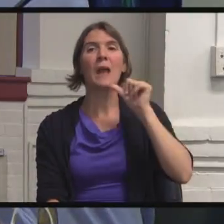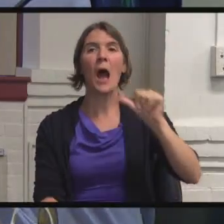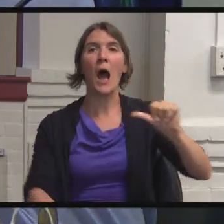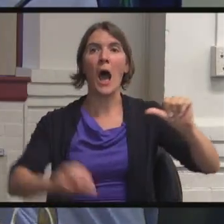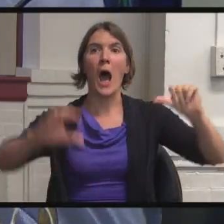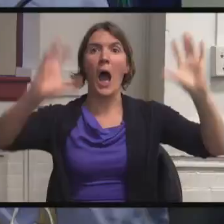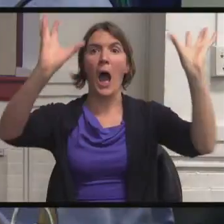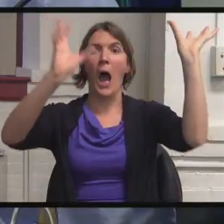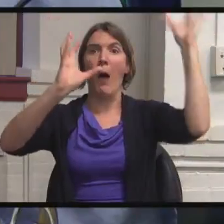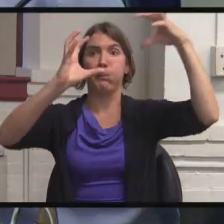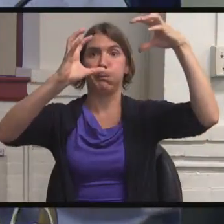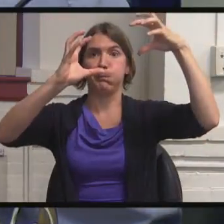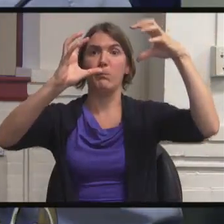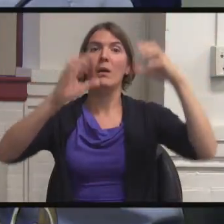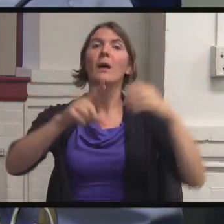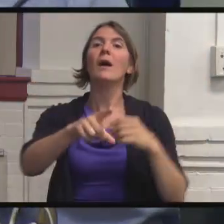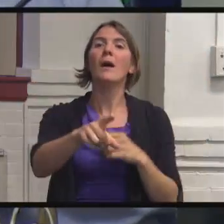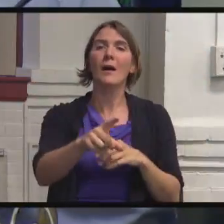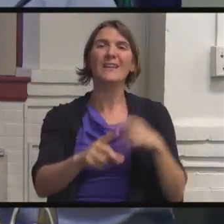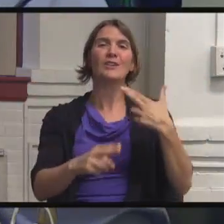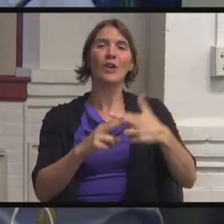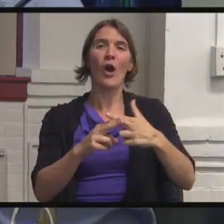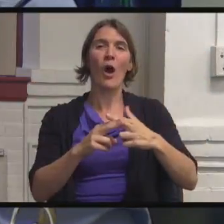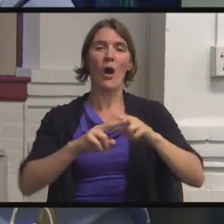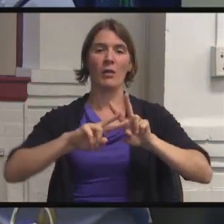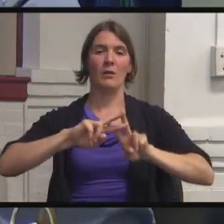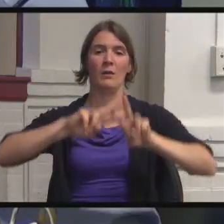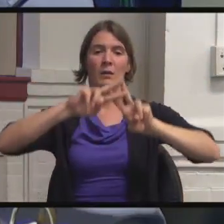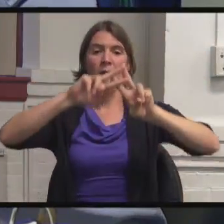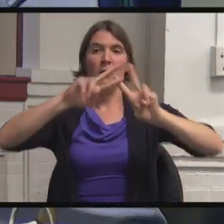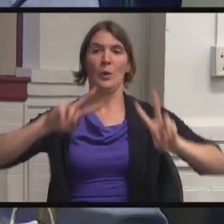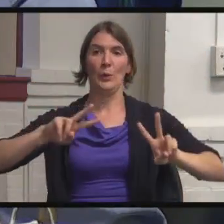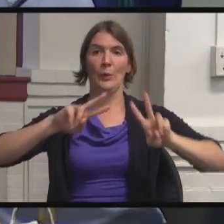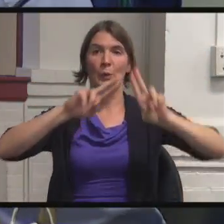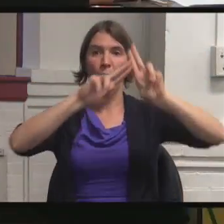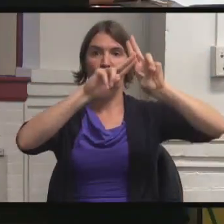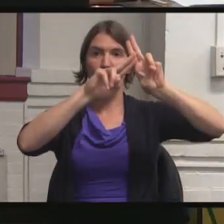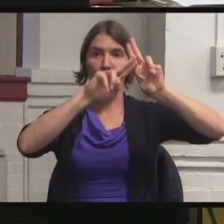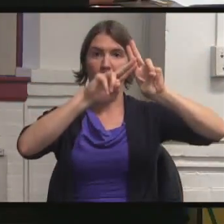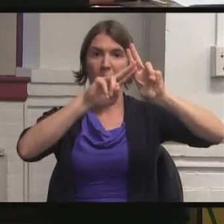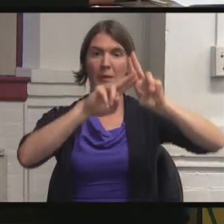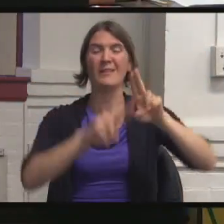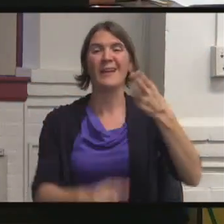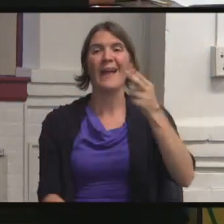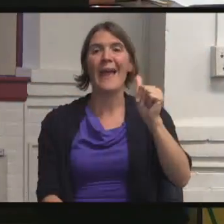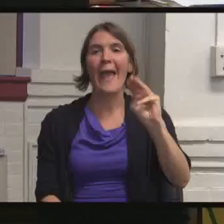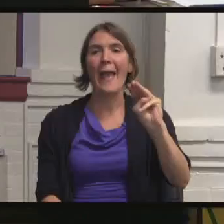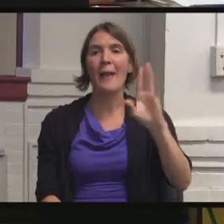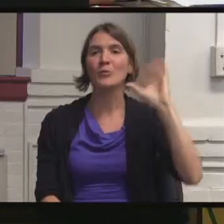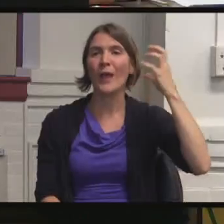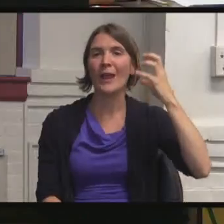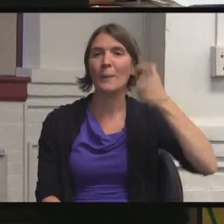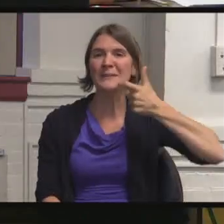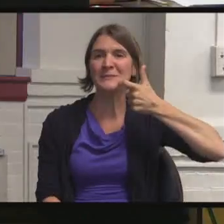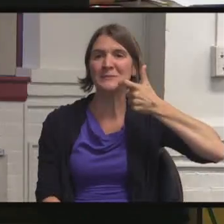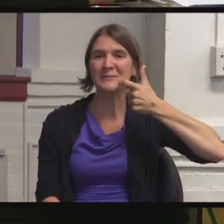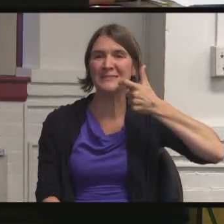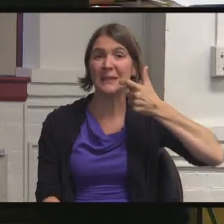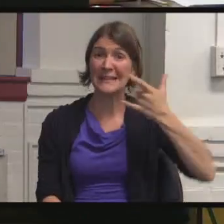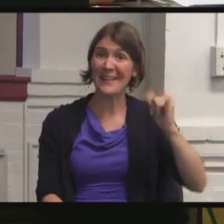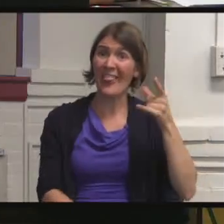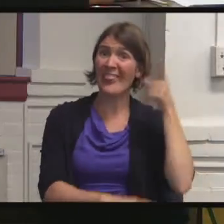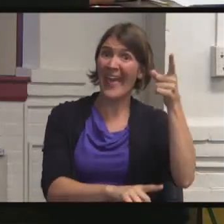bulbous thing on the top. It's a lattice. It's a lattice work that tapers. Right. It's a ham radio. Right. But it's still up